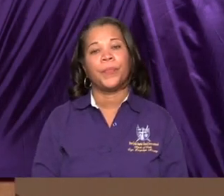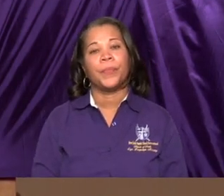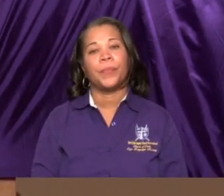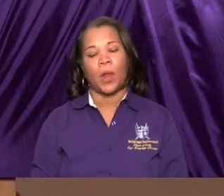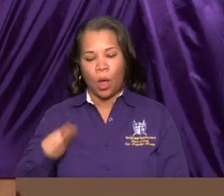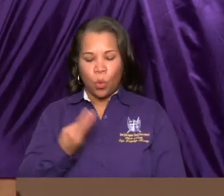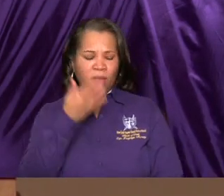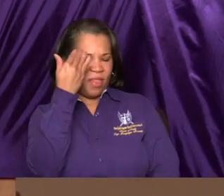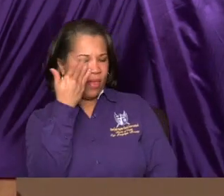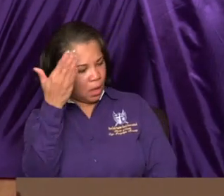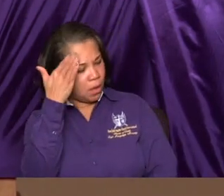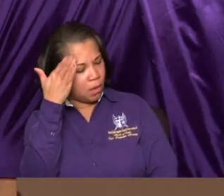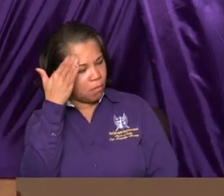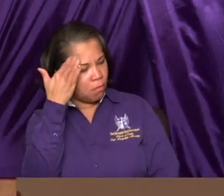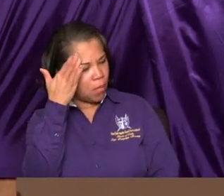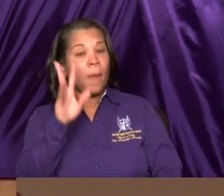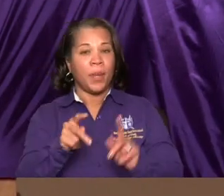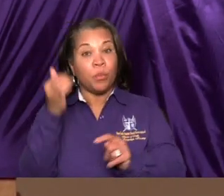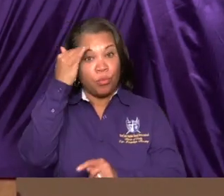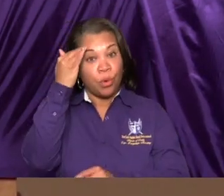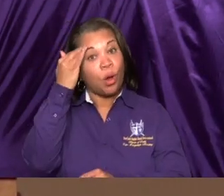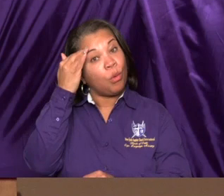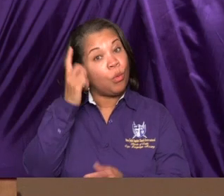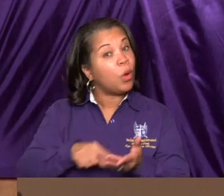we think people know our business.